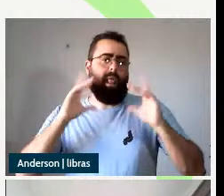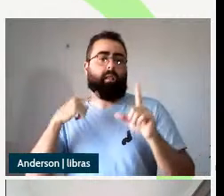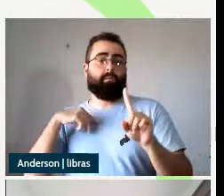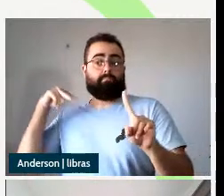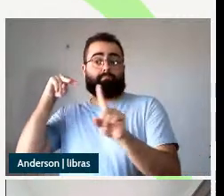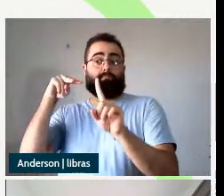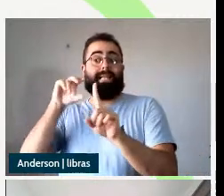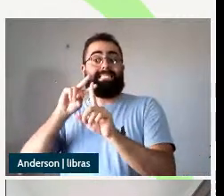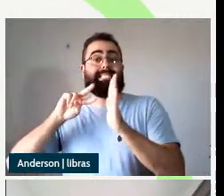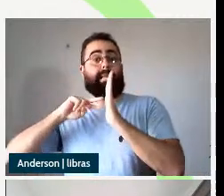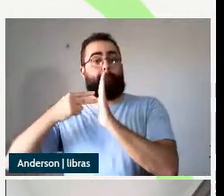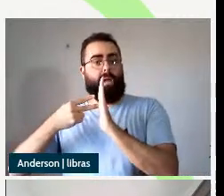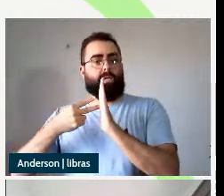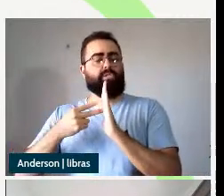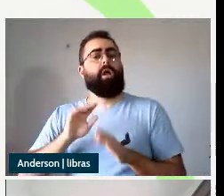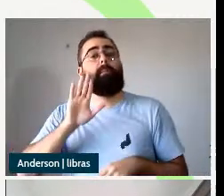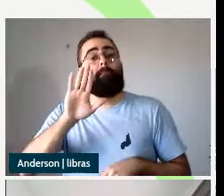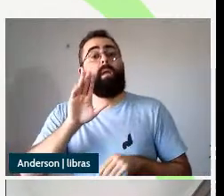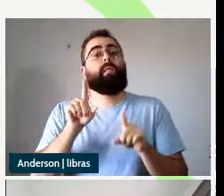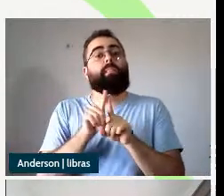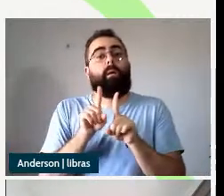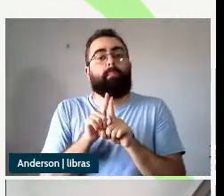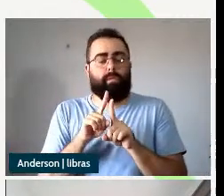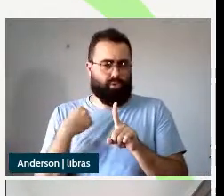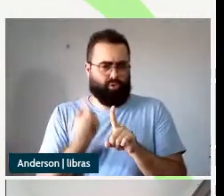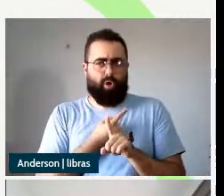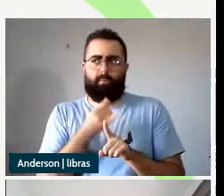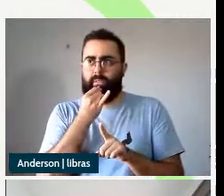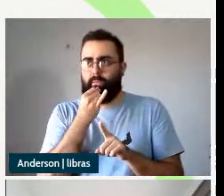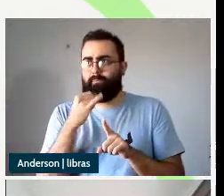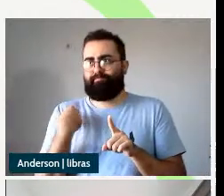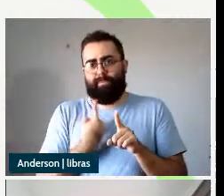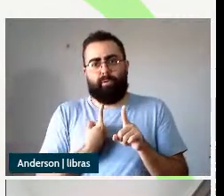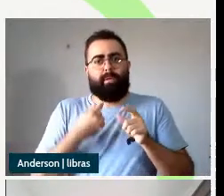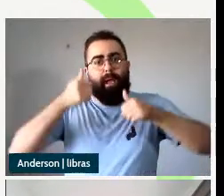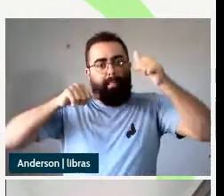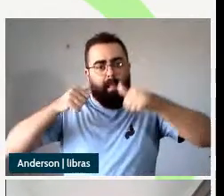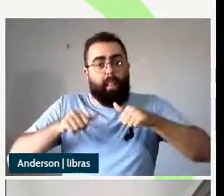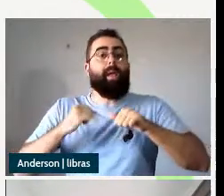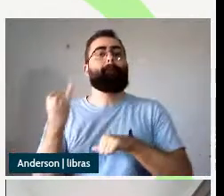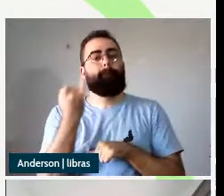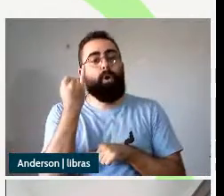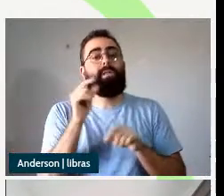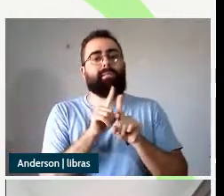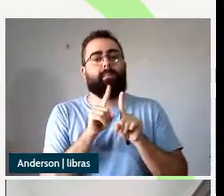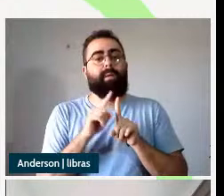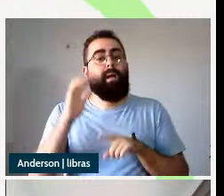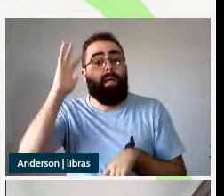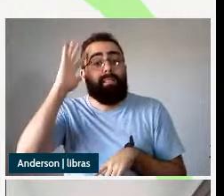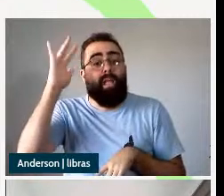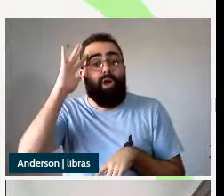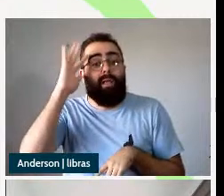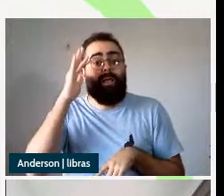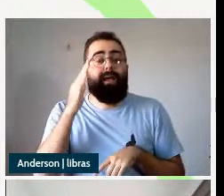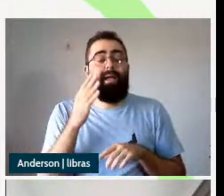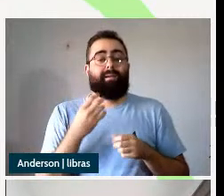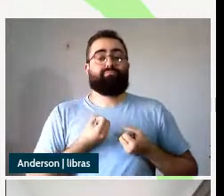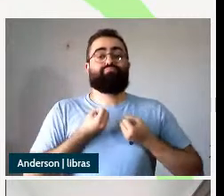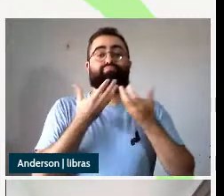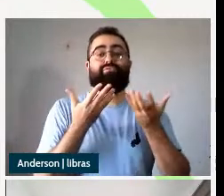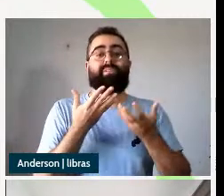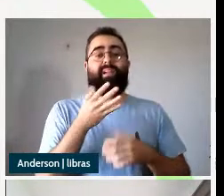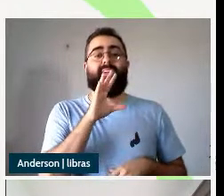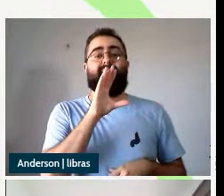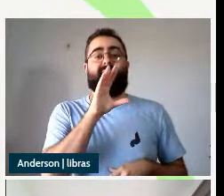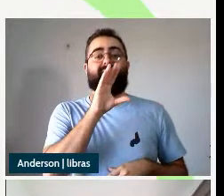But if we take into account, and that's what I'll defend, this speech act theory, then we will be able to understand them a lot better.